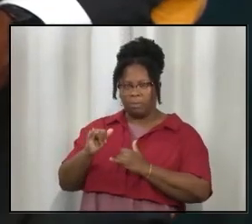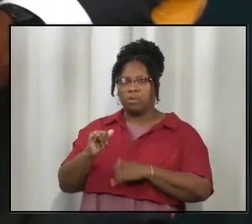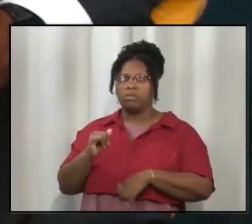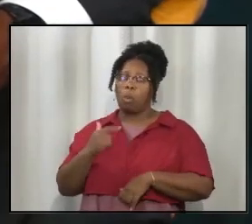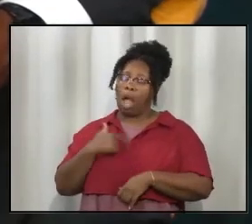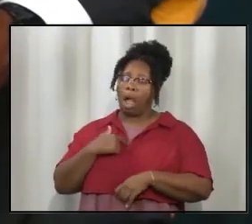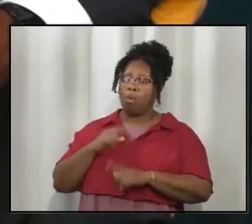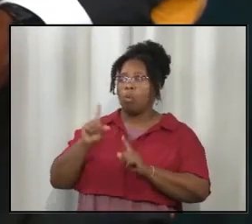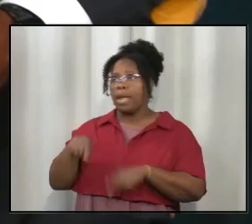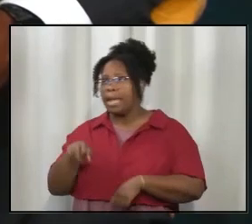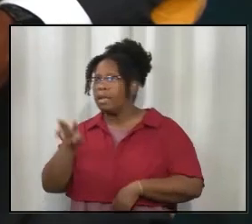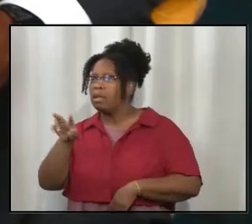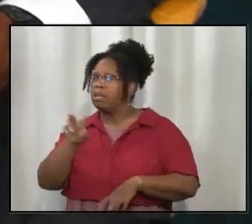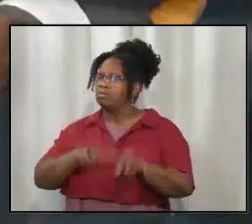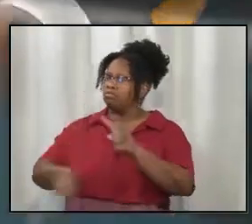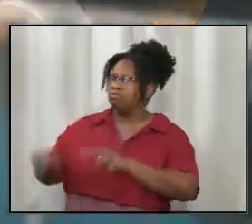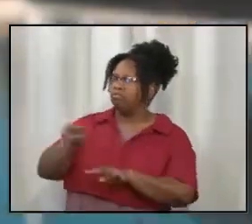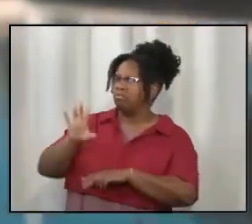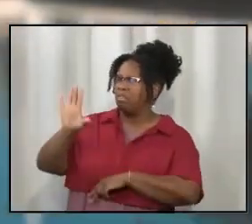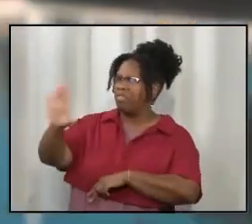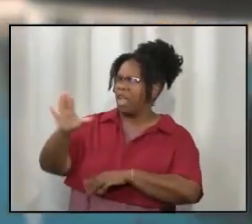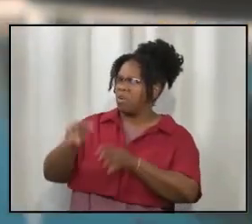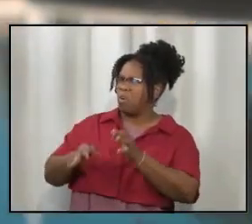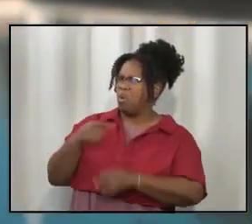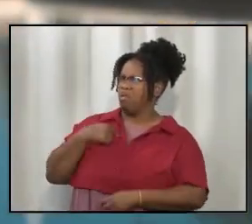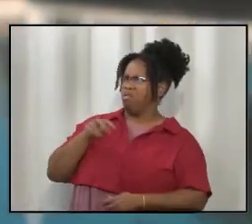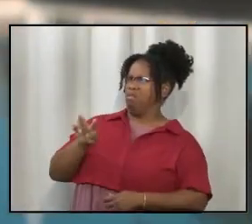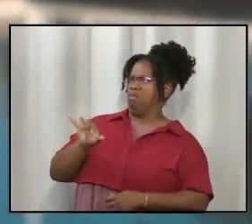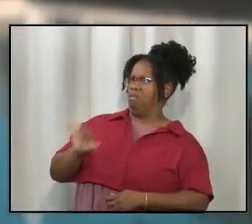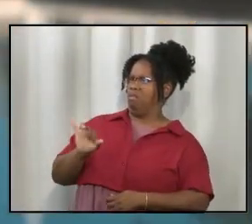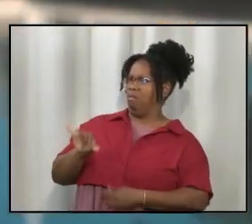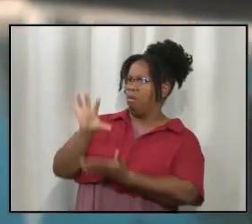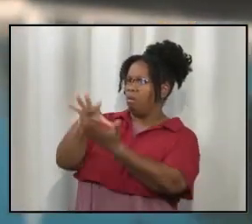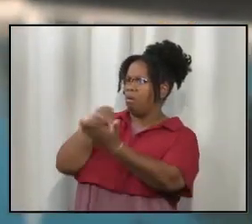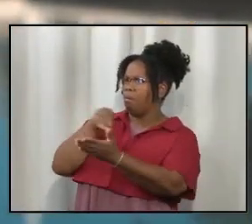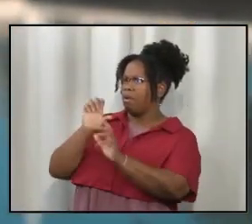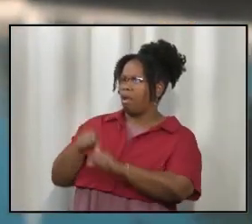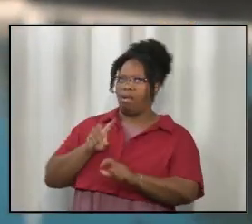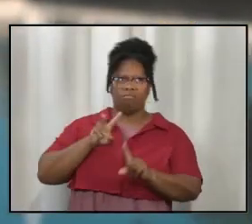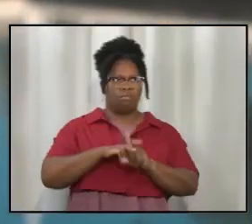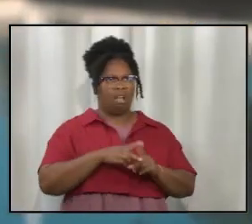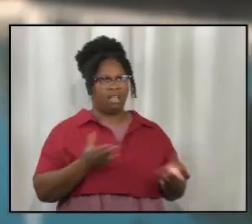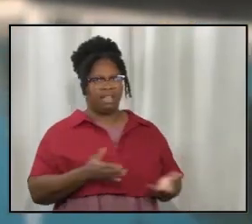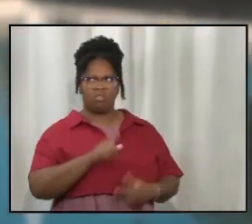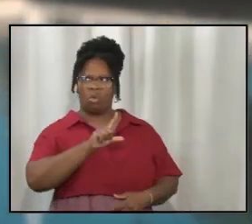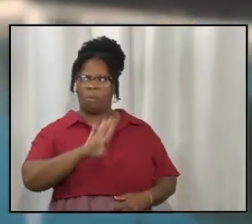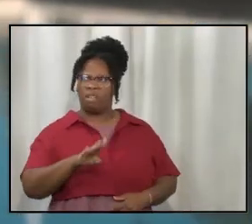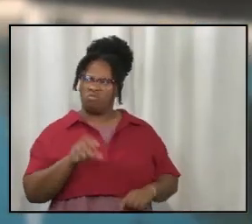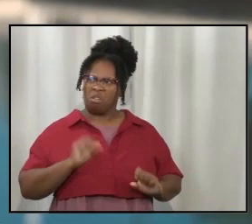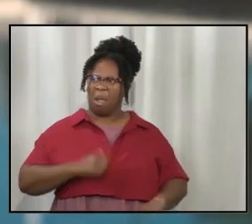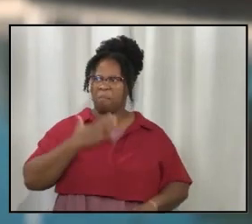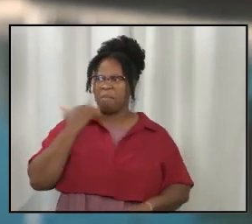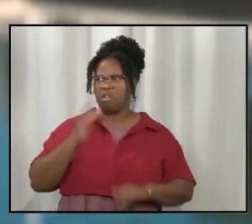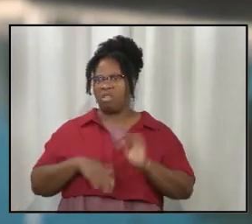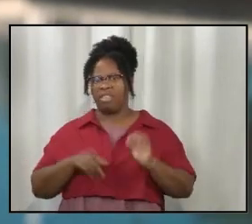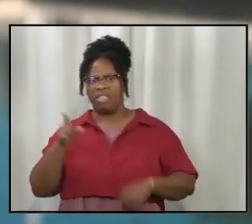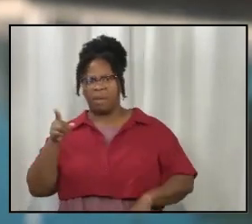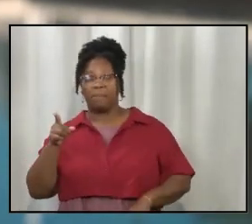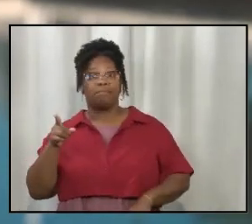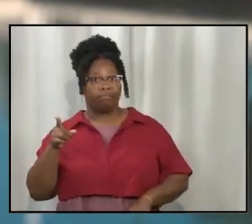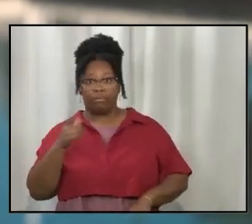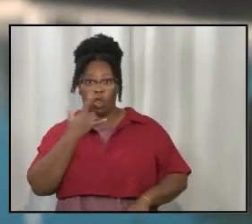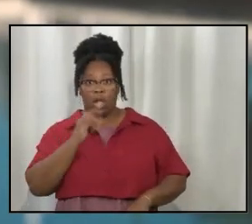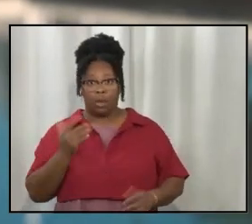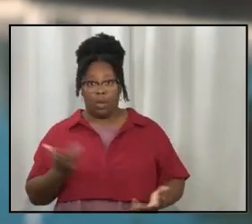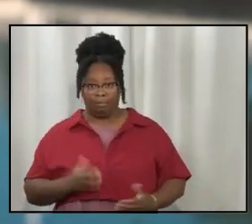Beach, we looked at what they did, and we thought that we could do the same thing just as good, if not better, here in Long Beach. Right. So here's what it looks